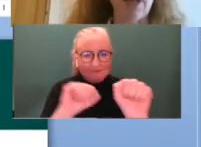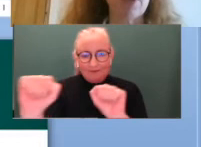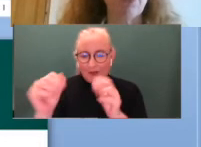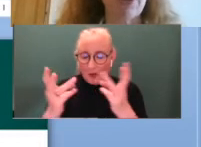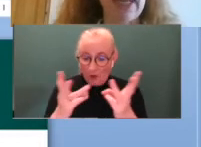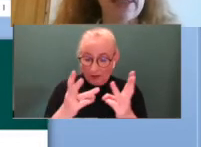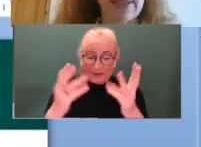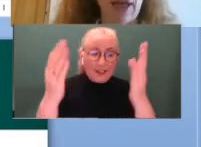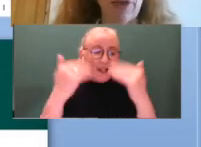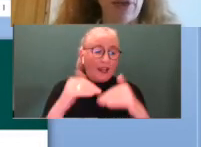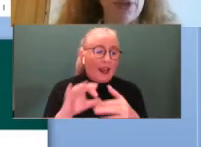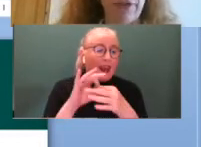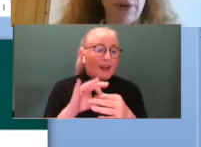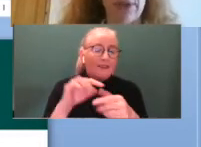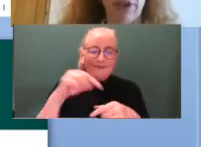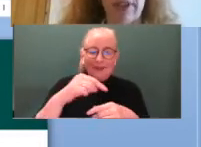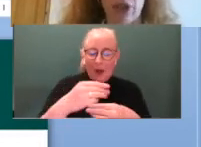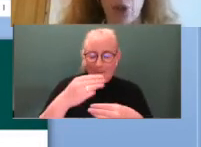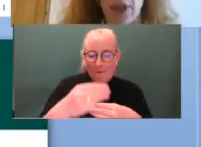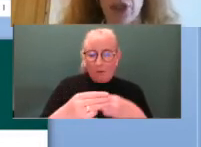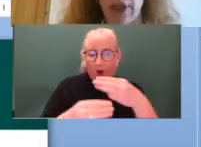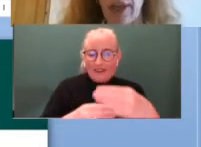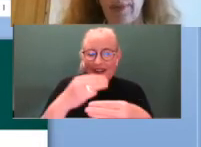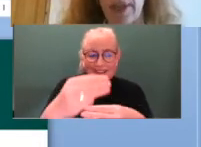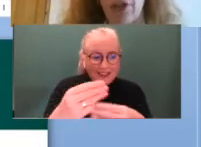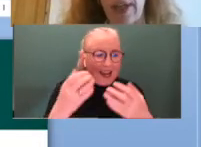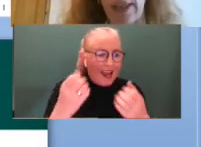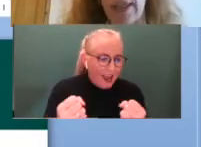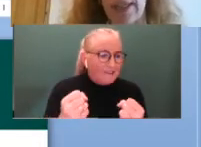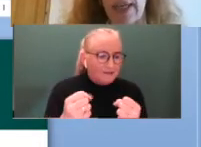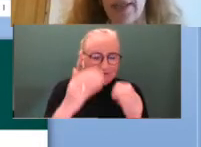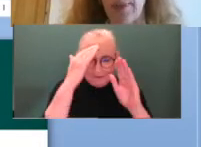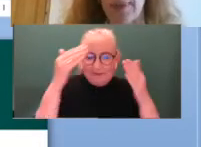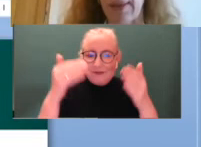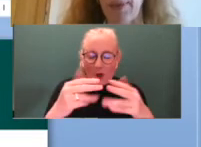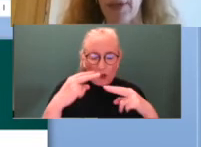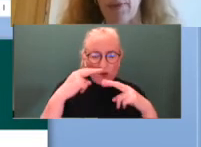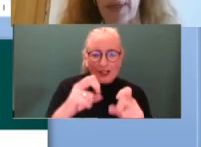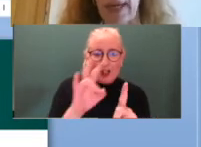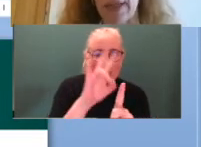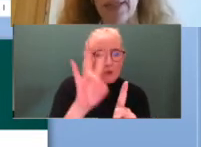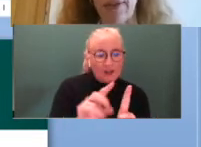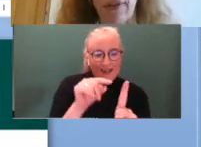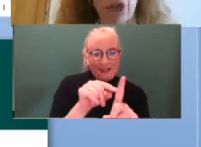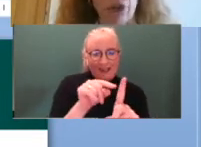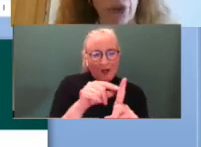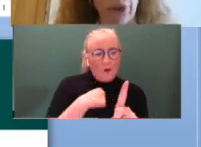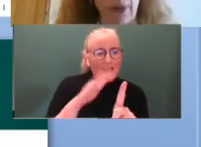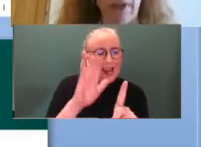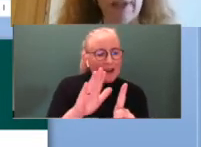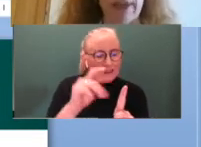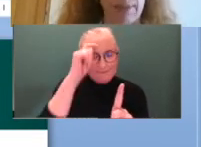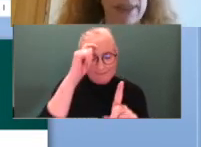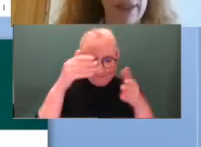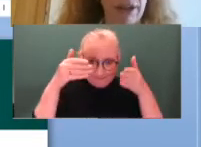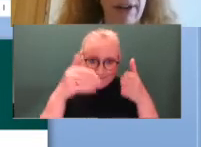In terms of the process, there was a focus on the research question, and I think we need to recognise that that was something that we had to stay very true to, and